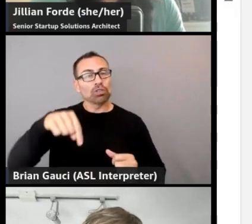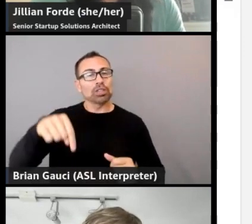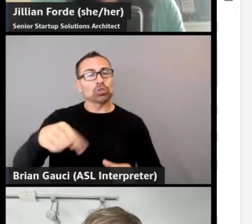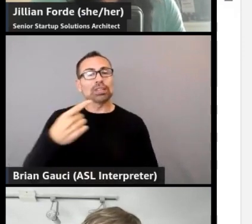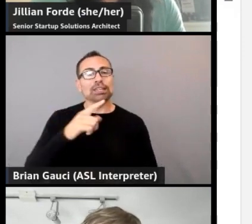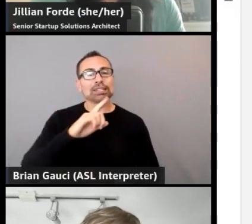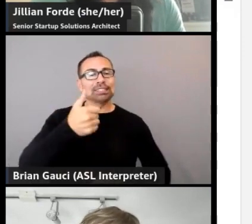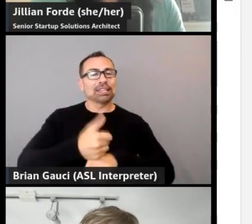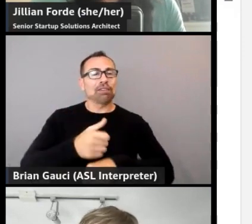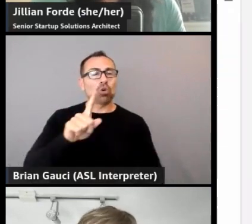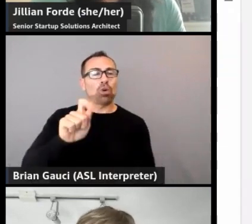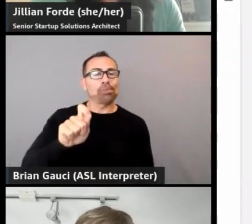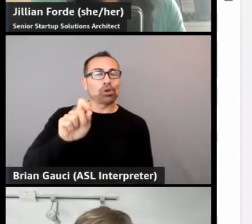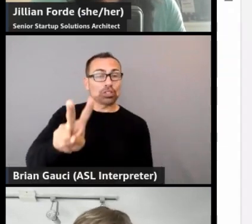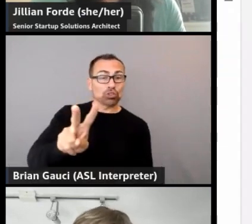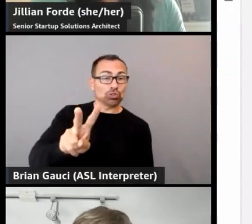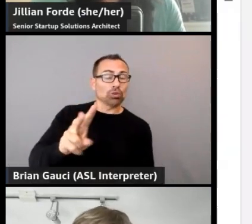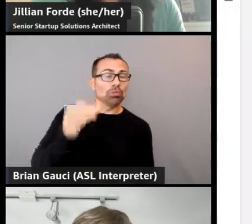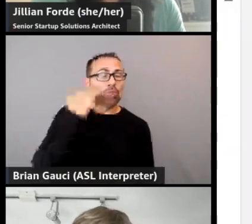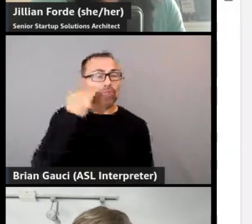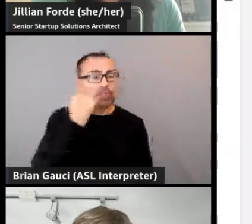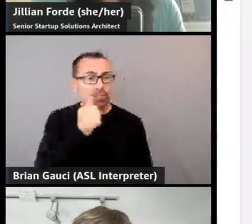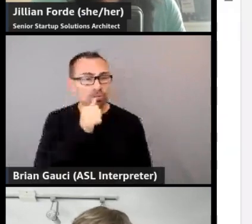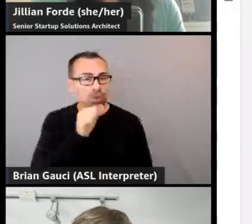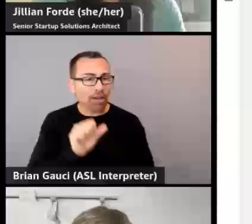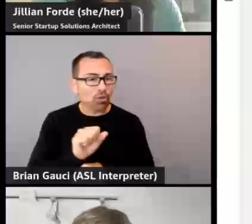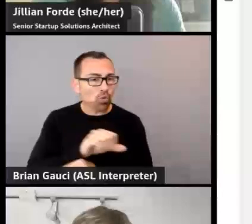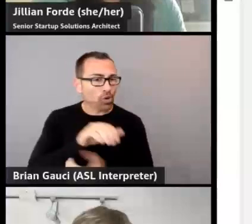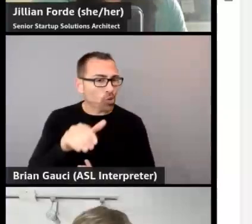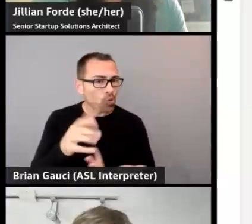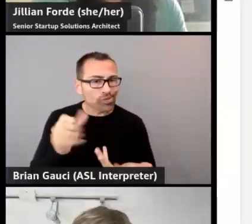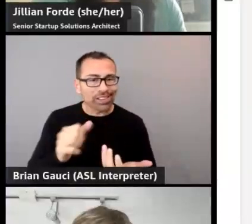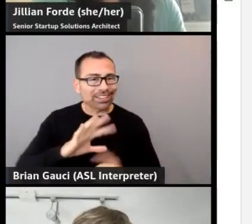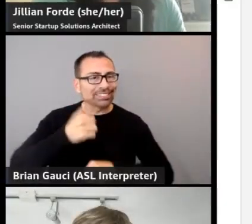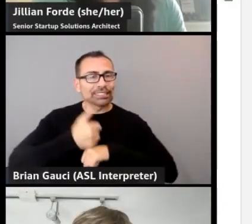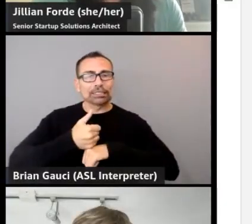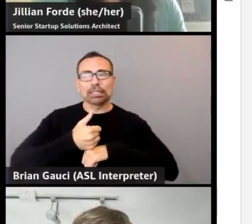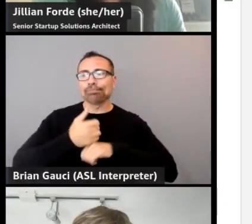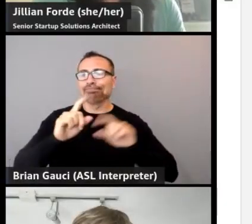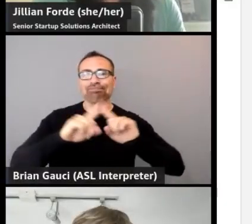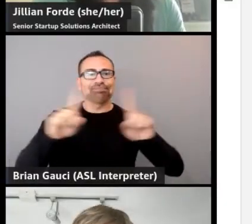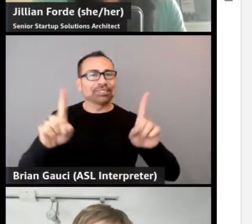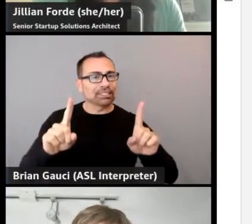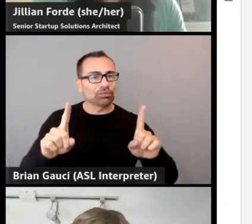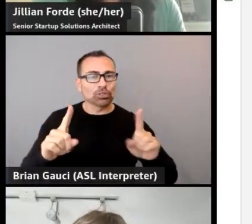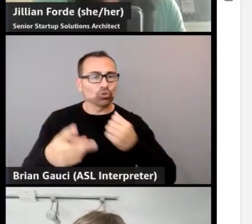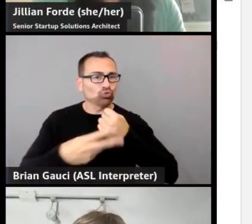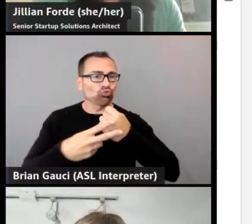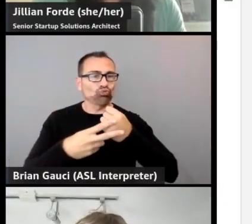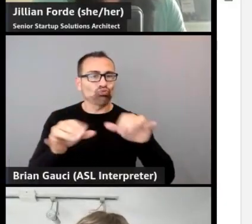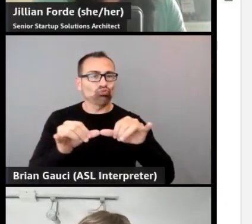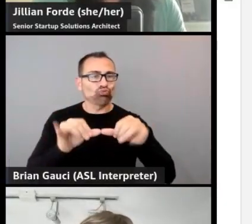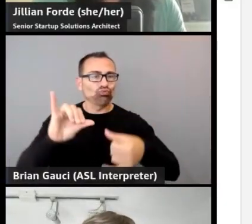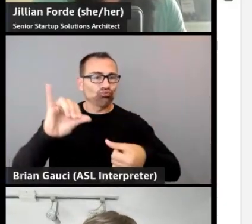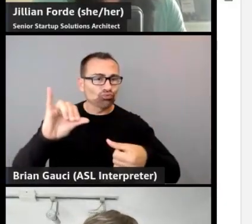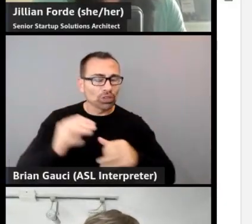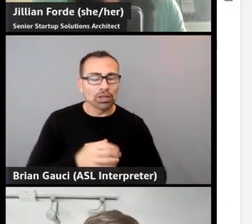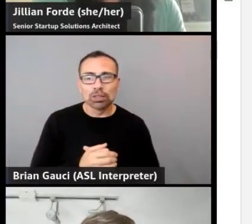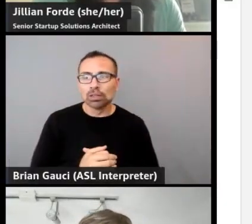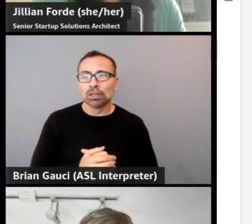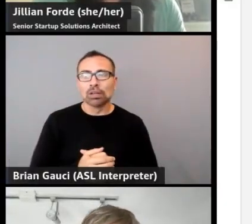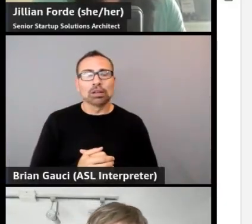1.2, but if they're running a private workflow, they can set it at a different storage size, and so they can input in